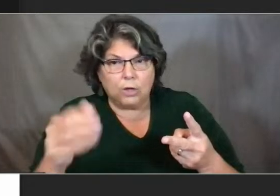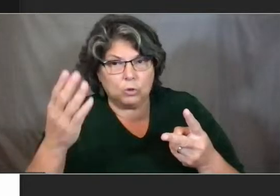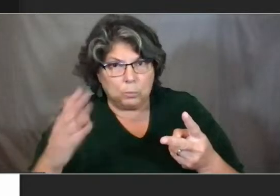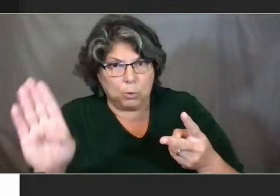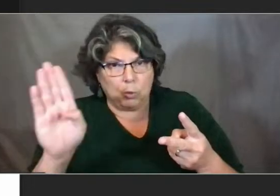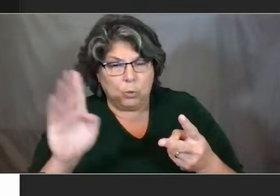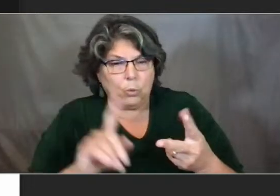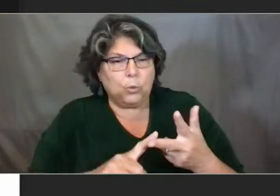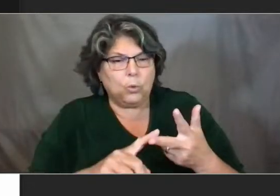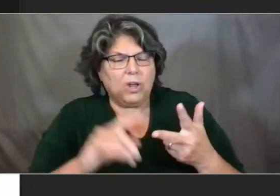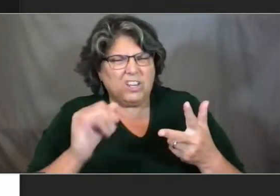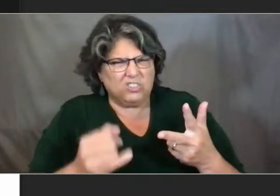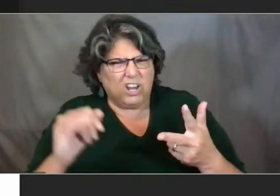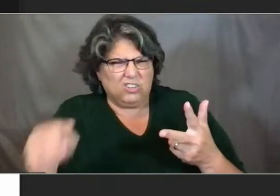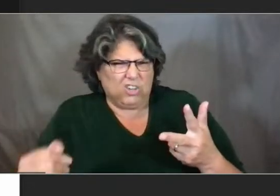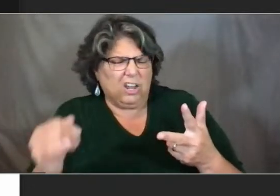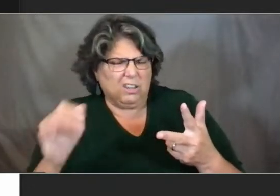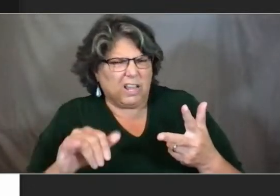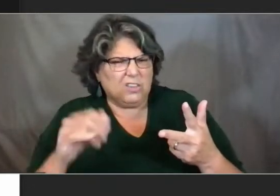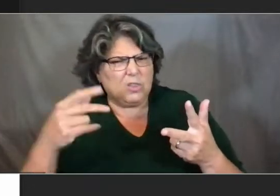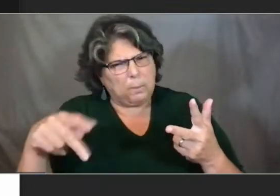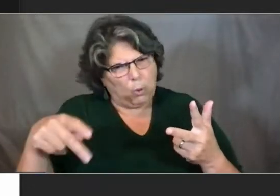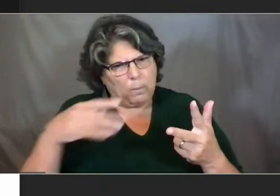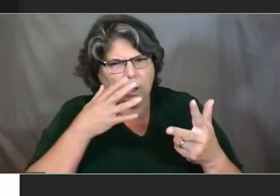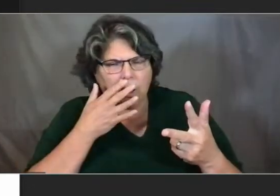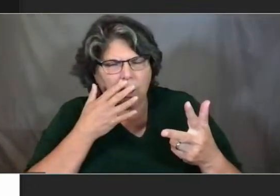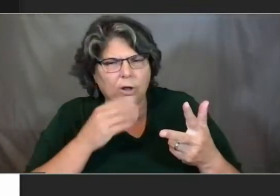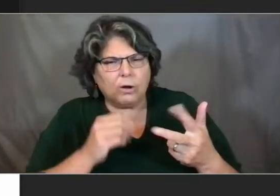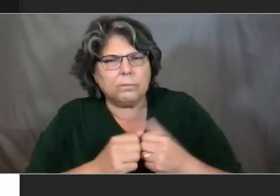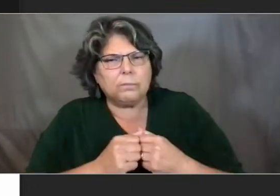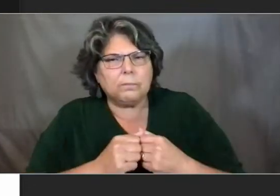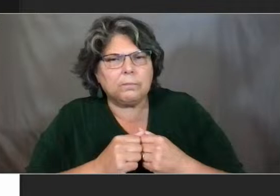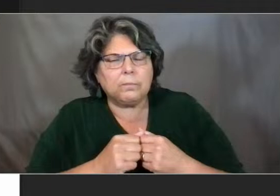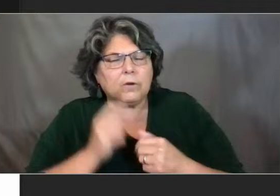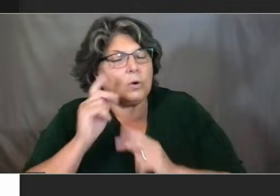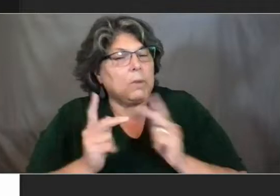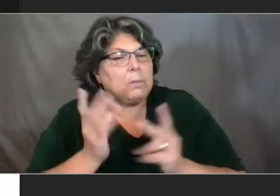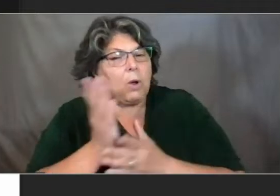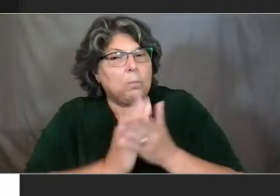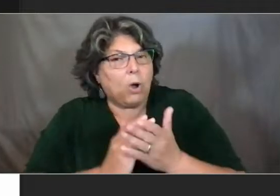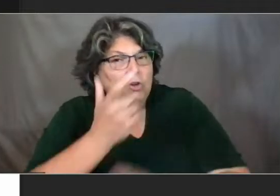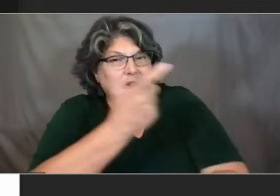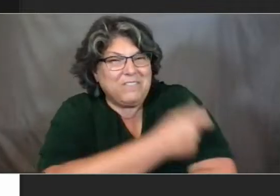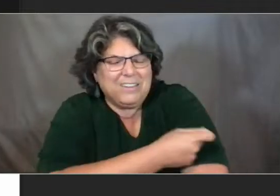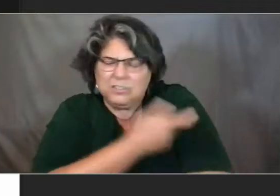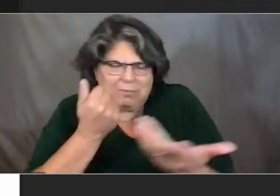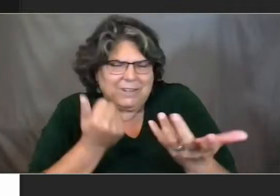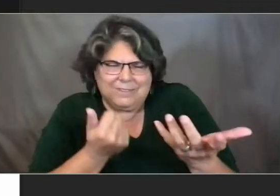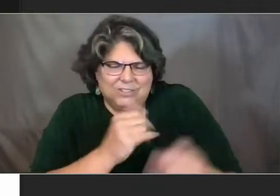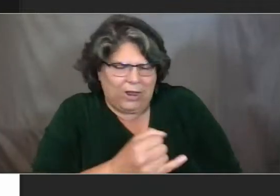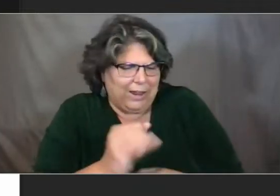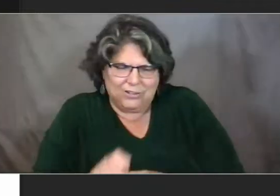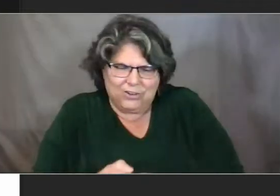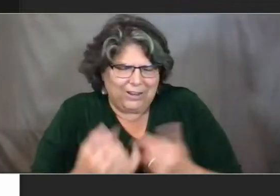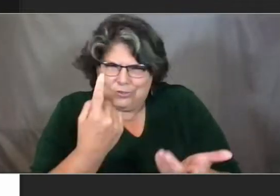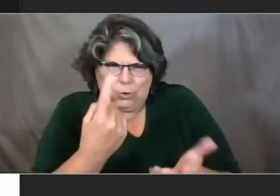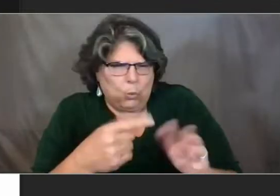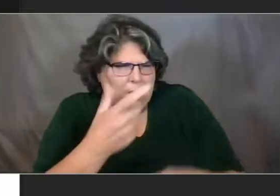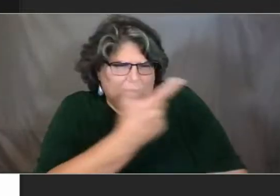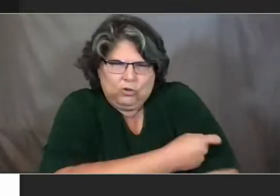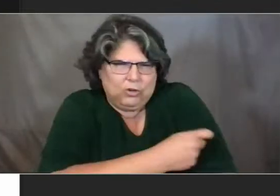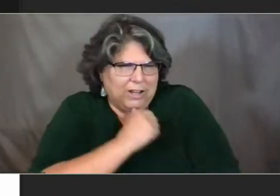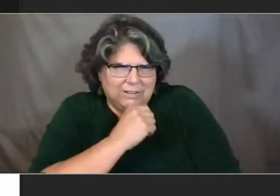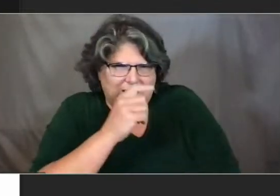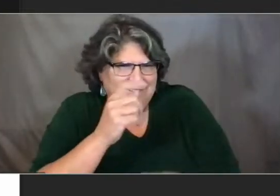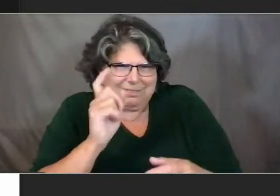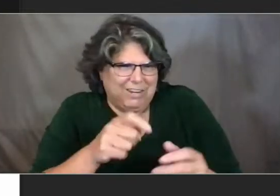the purple color. And then those of the partially vaccinated, because you can't be partially vaccinated with Johnson & Johnson